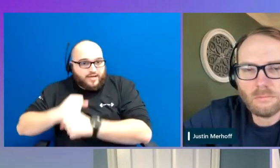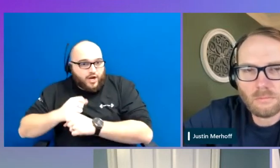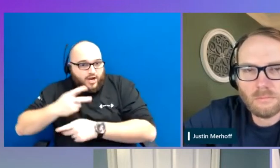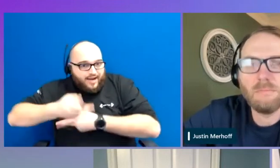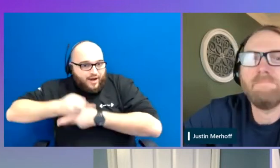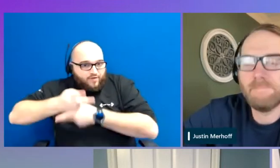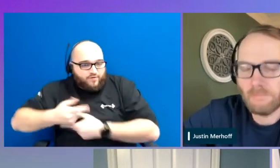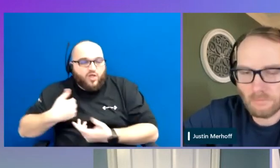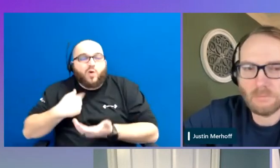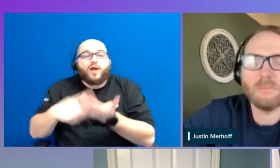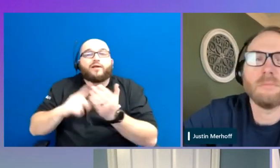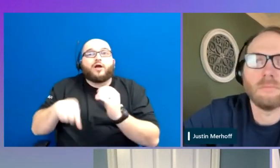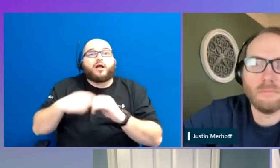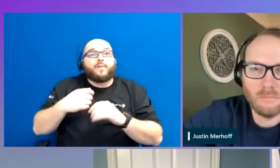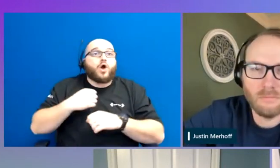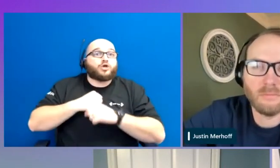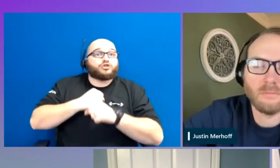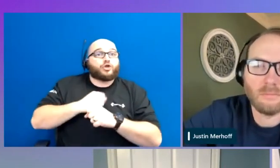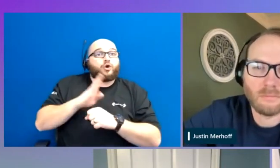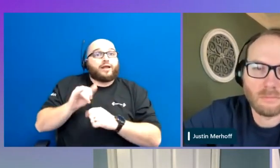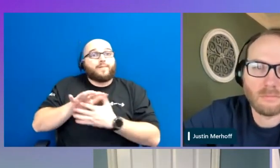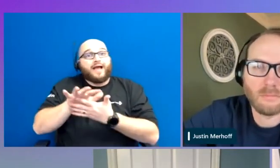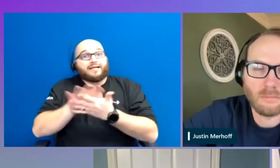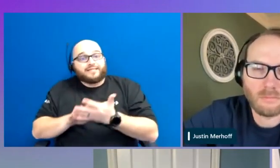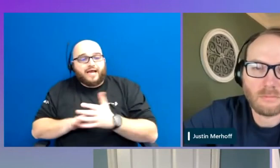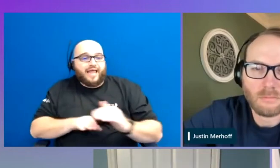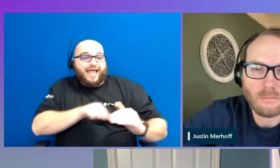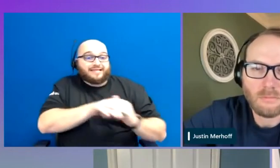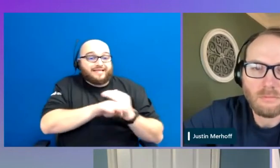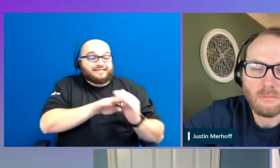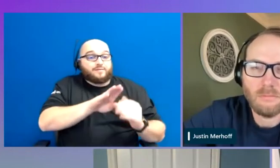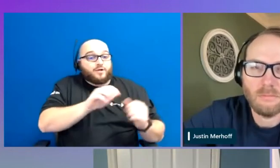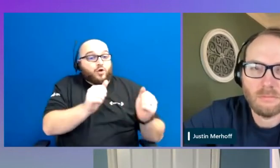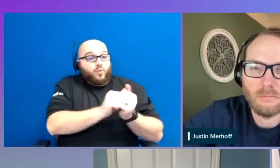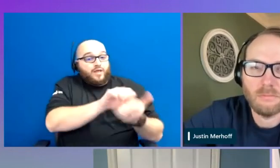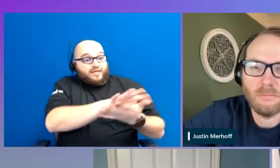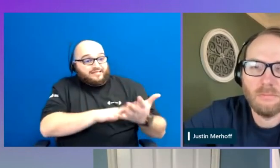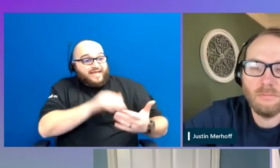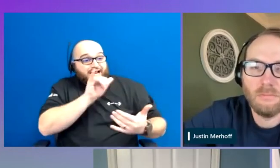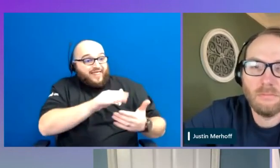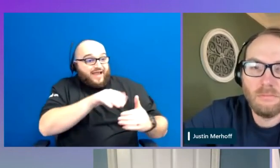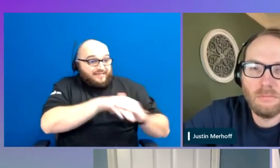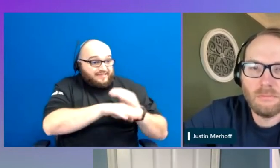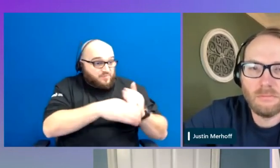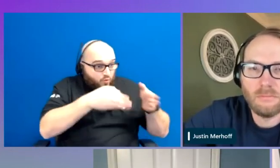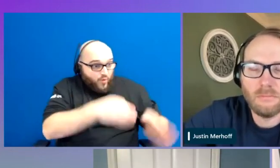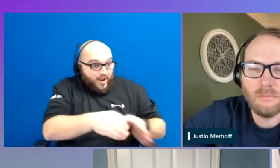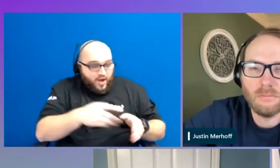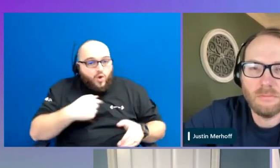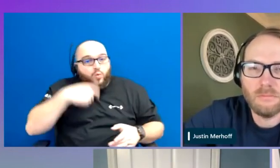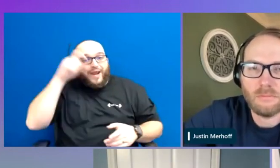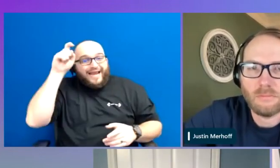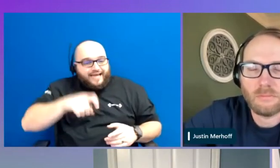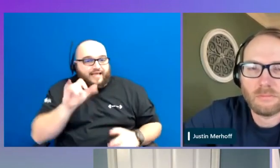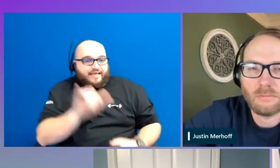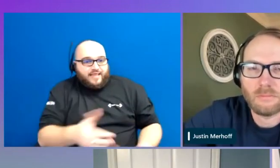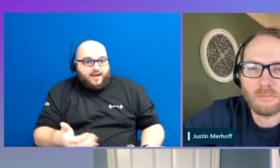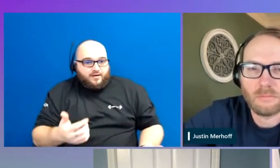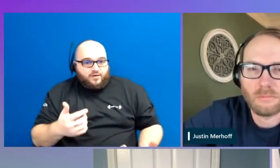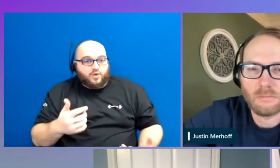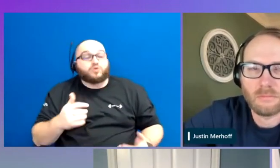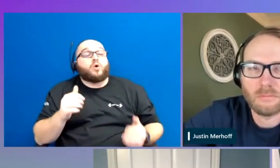design, accessibility by design is also something that needs to happen. So by design, we need to consider this